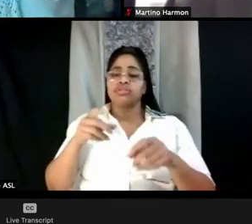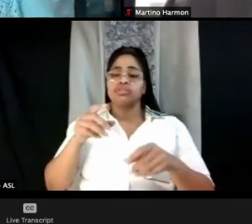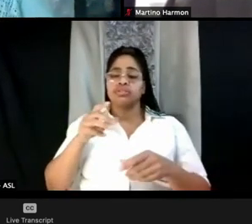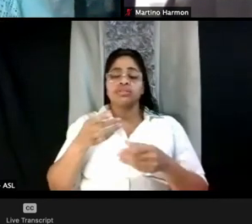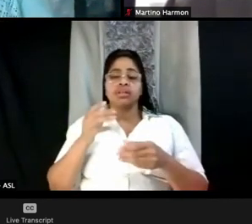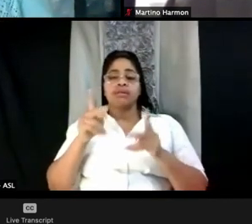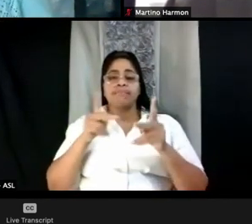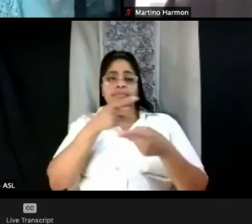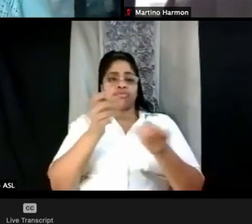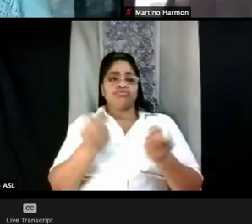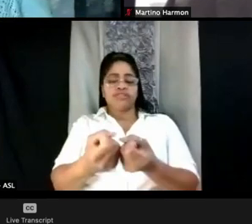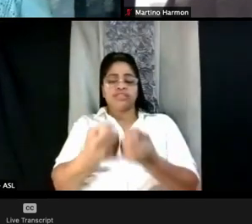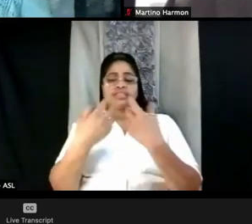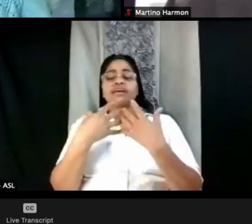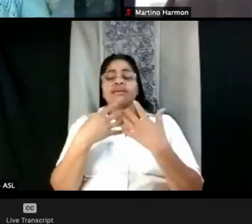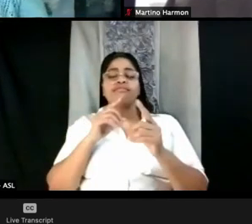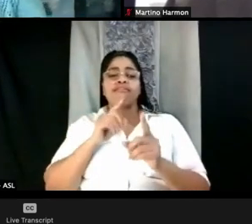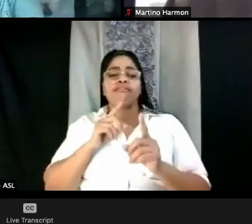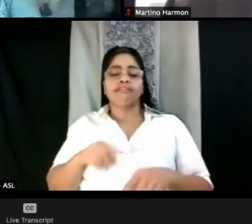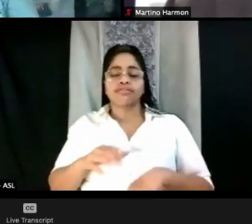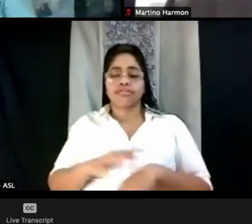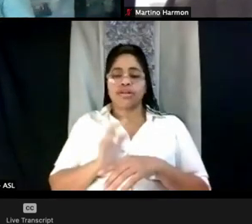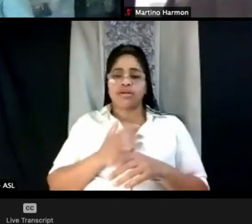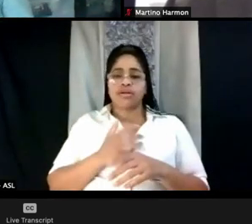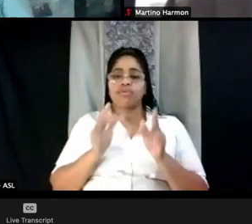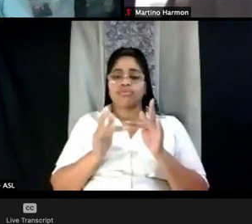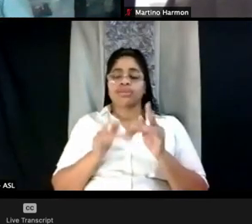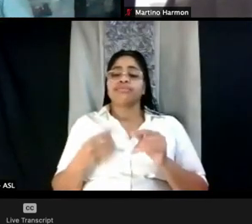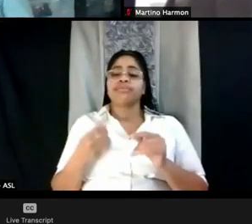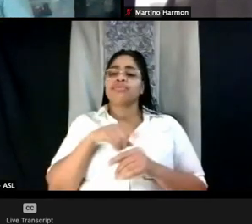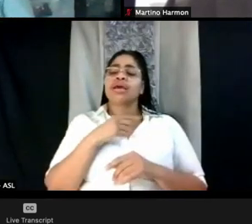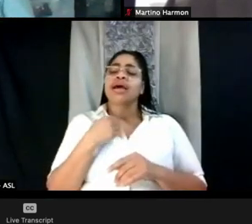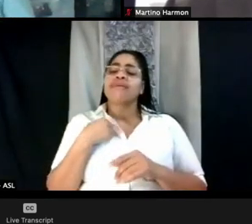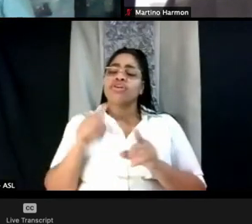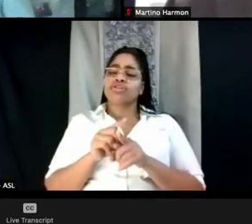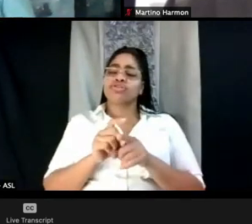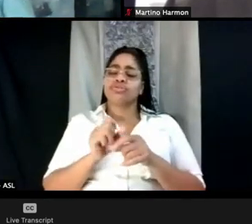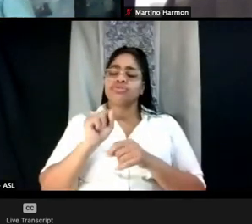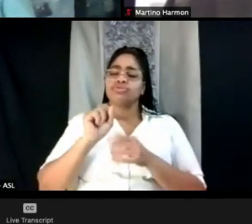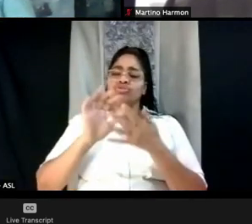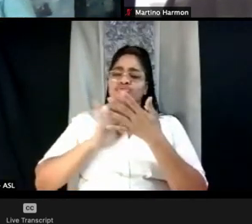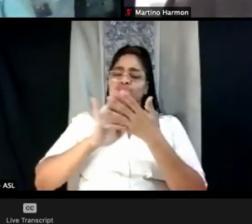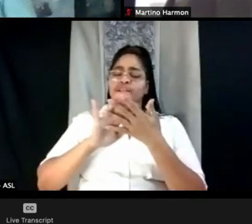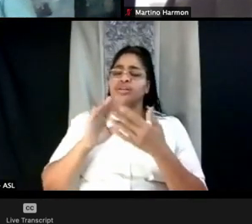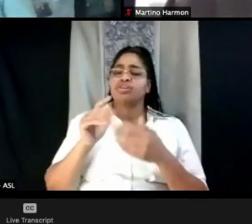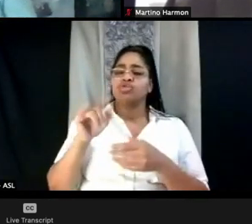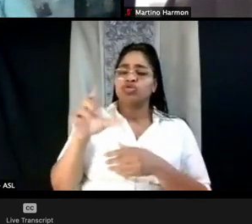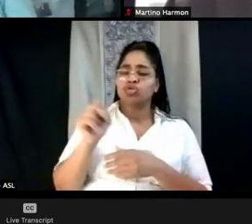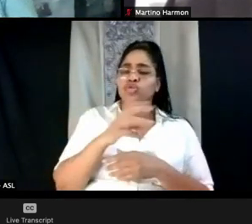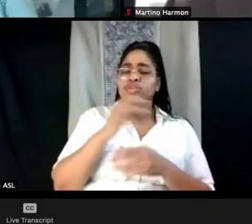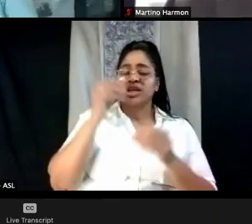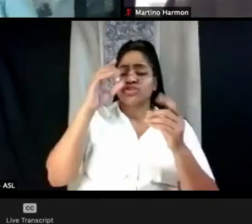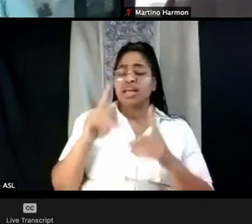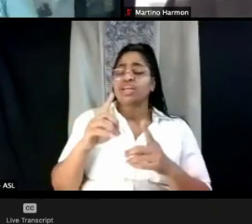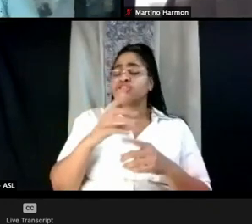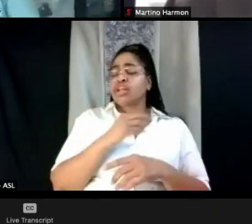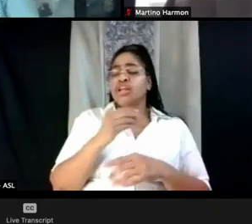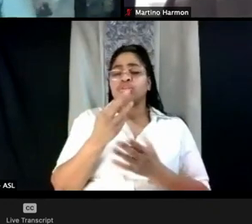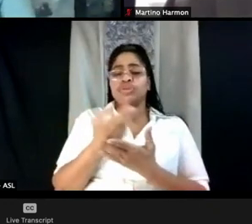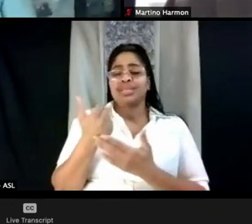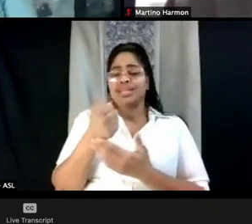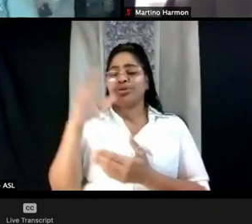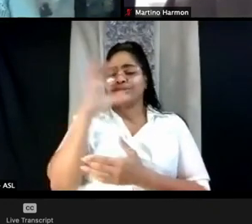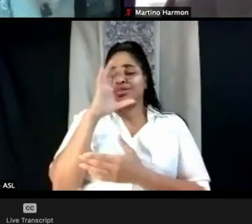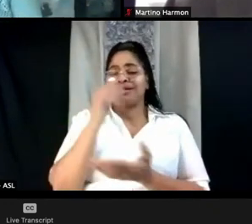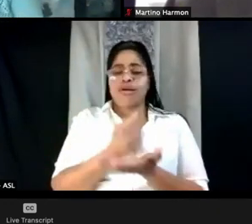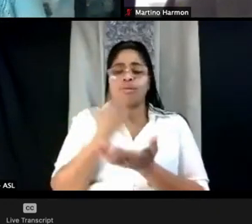Michigan Medicine Depression Center has an online toolkit that includes mental health screening tools, education, and resources for anyone seeking help for themselves or